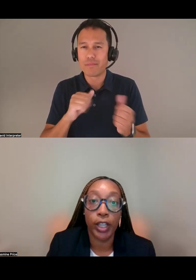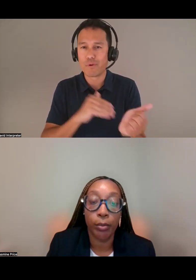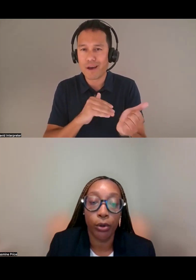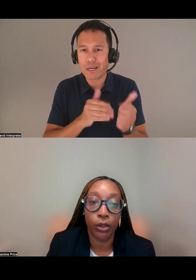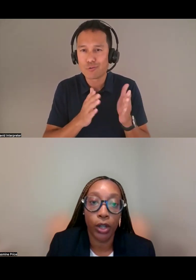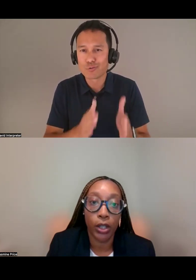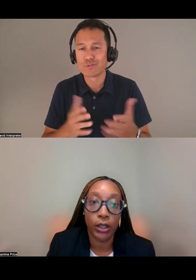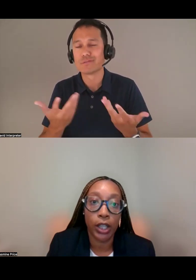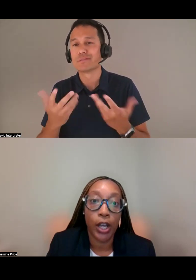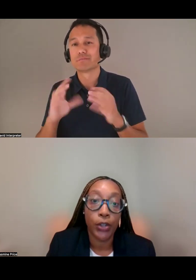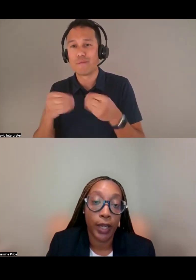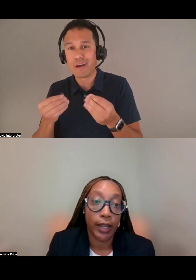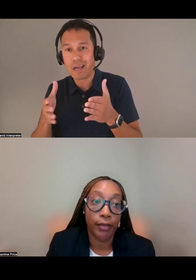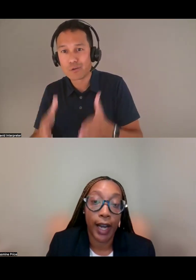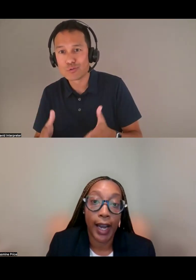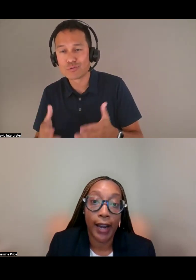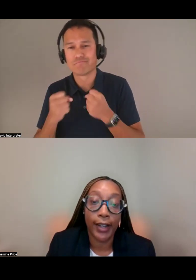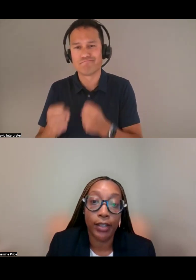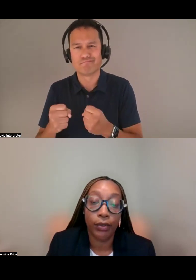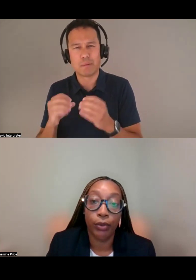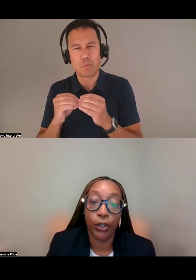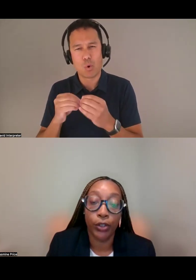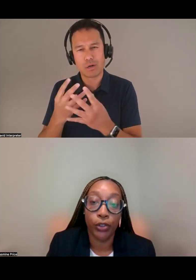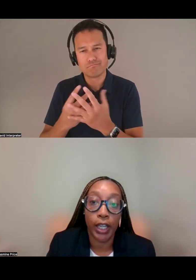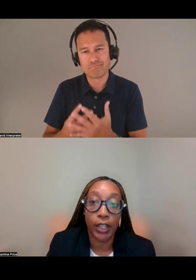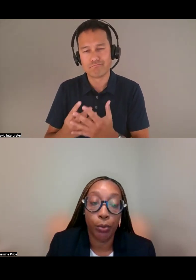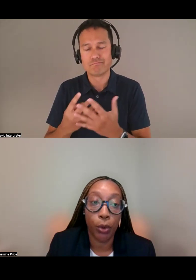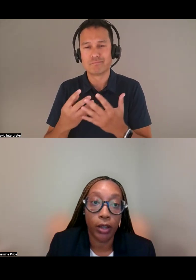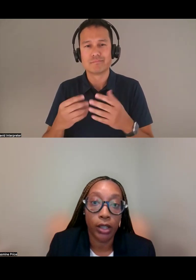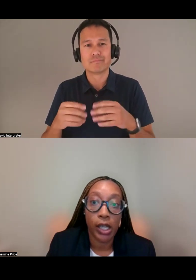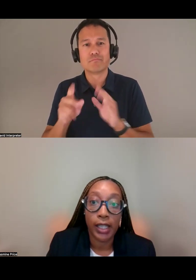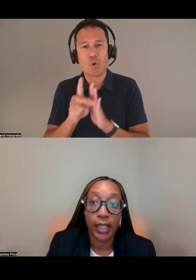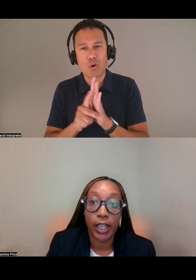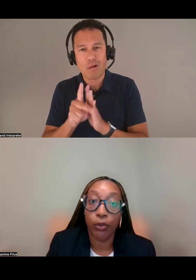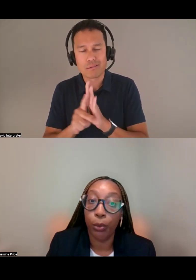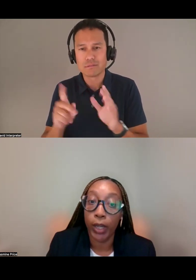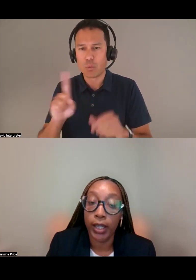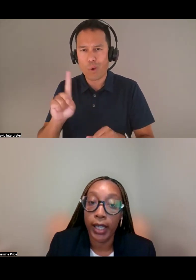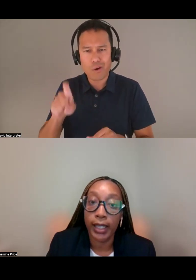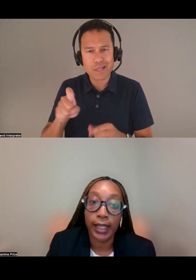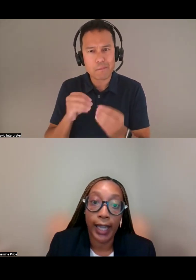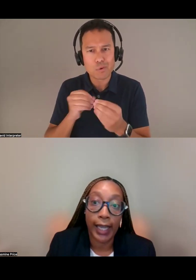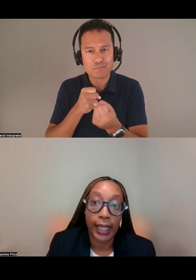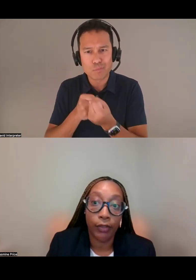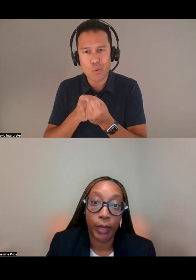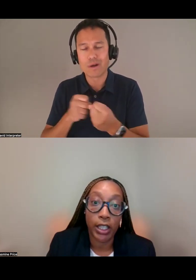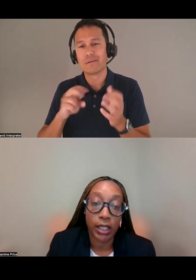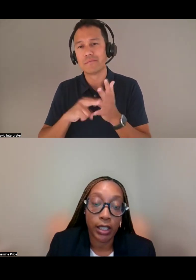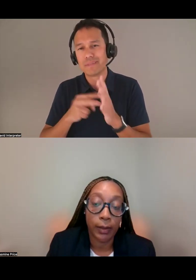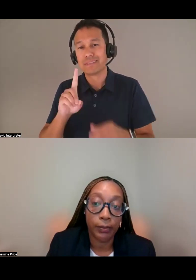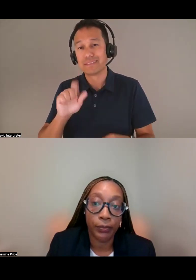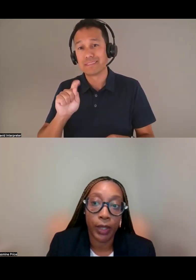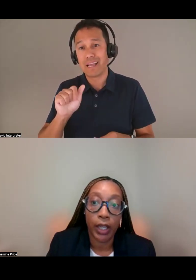hearing screening protocols, to identify areas for further training and support, such as reporting data to the EHDI